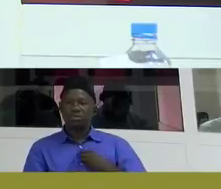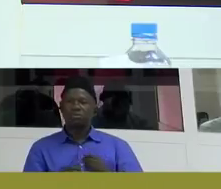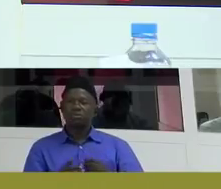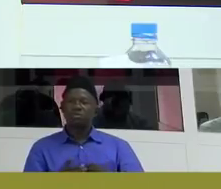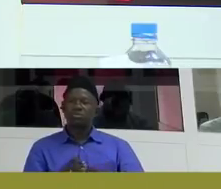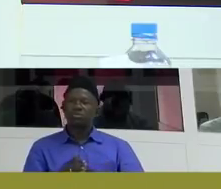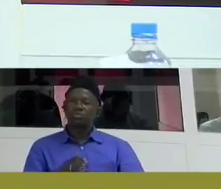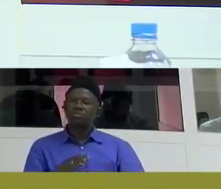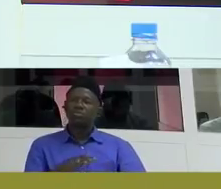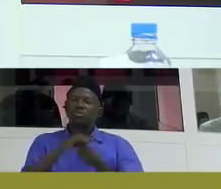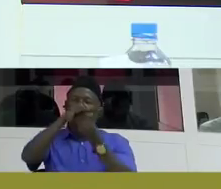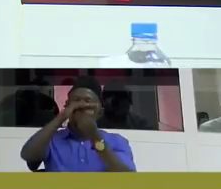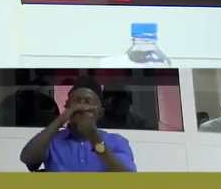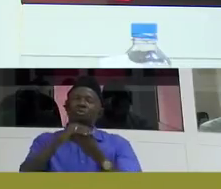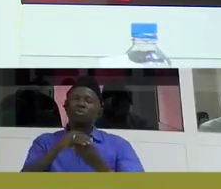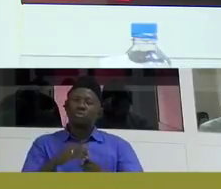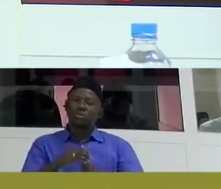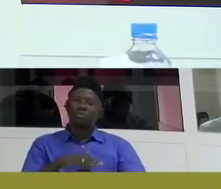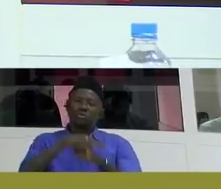activities of the church.